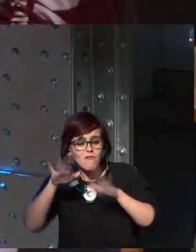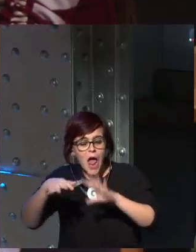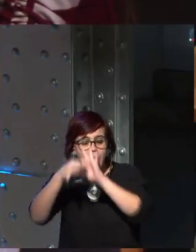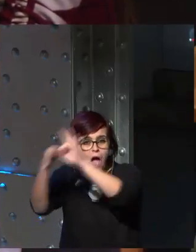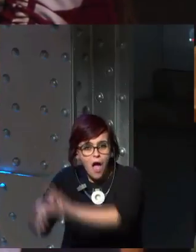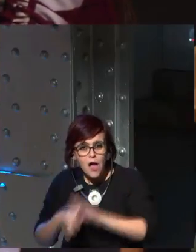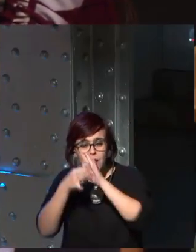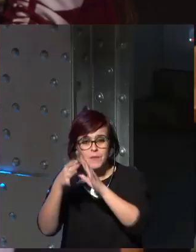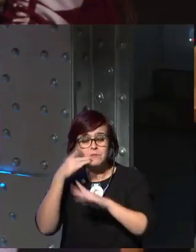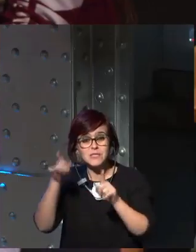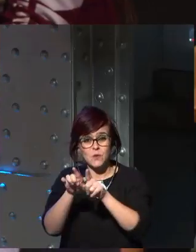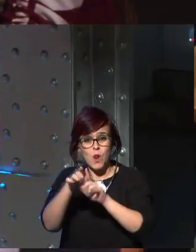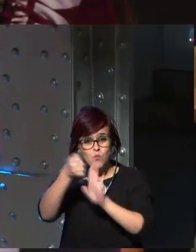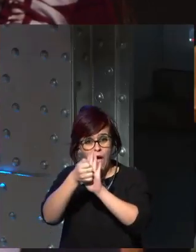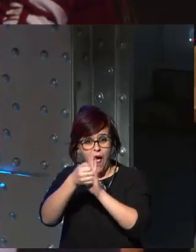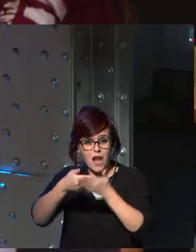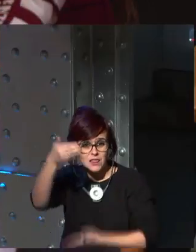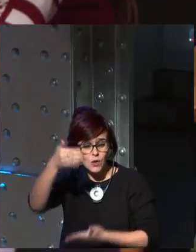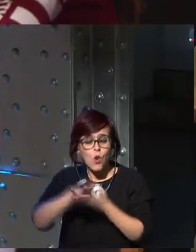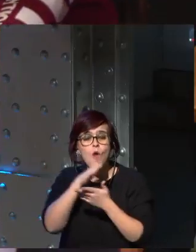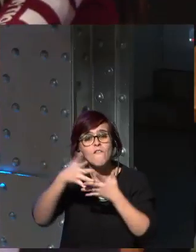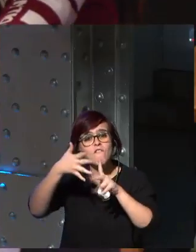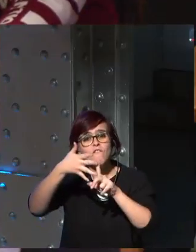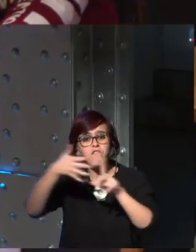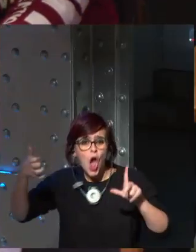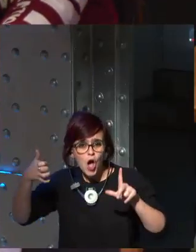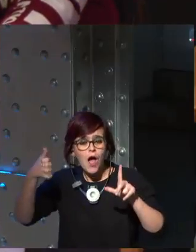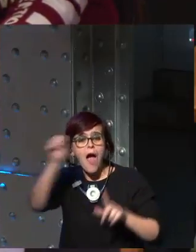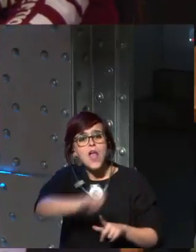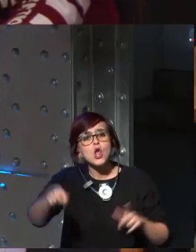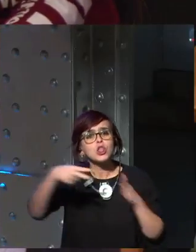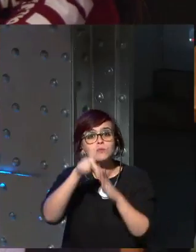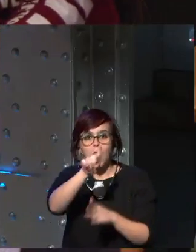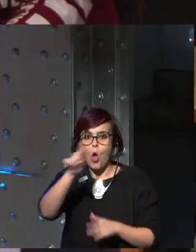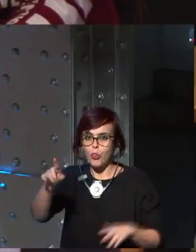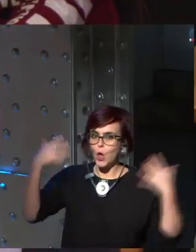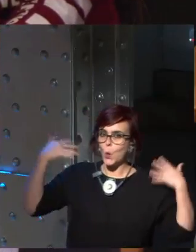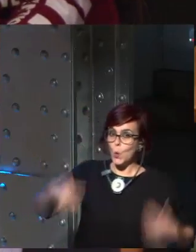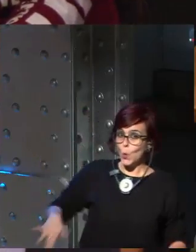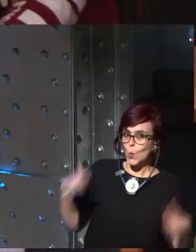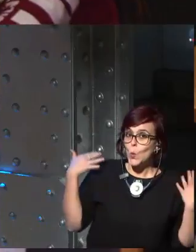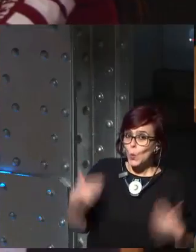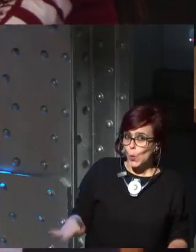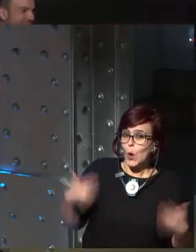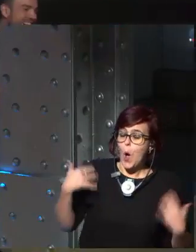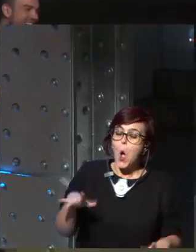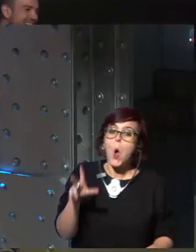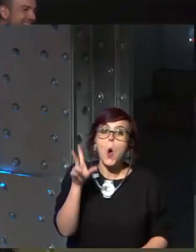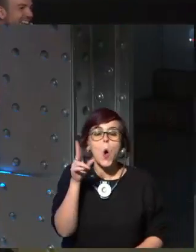in listening to music. But then, reading an article that you published in your blog, Yuri, back in